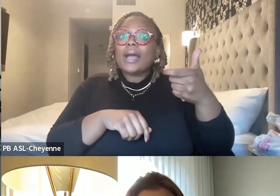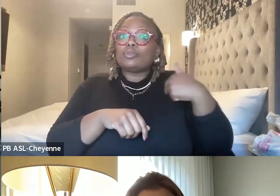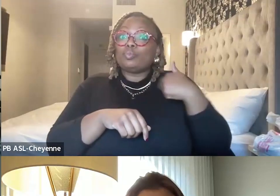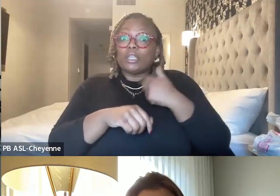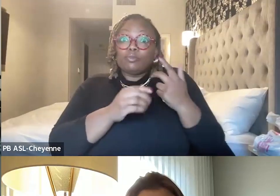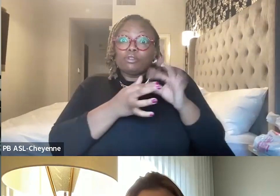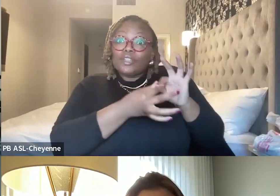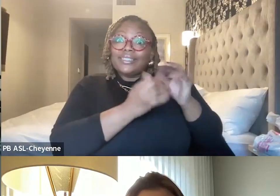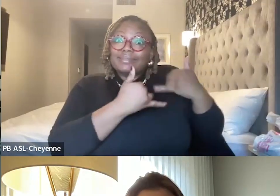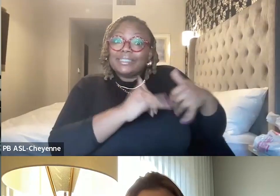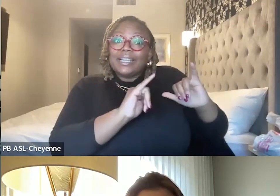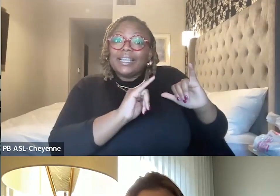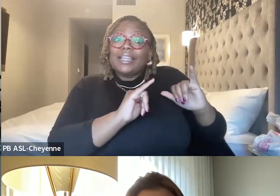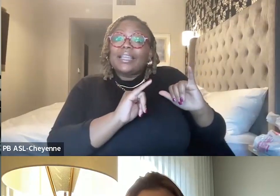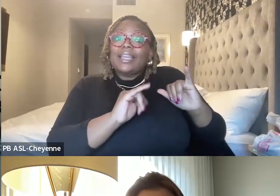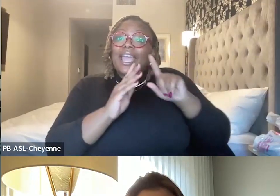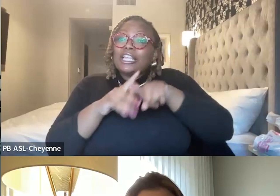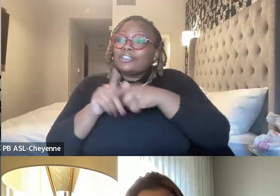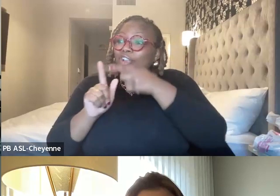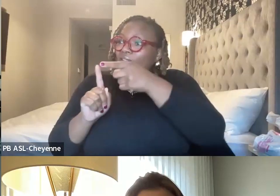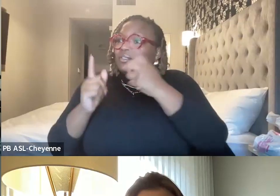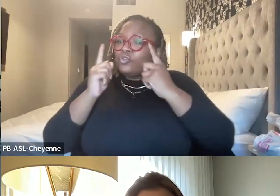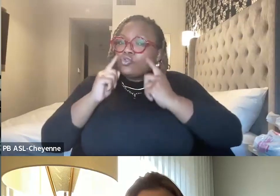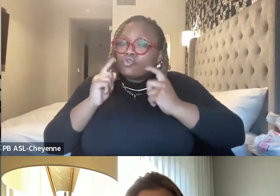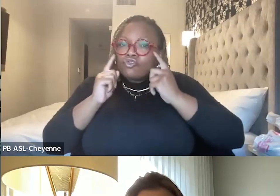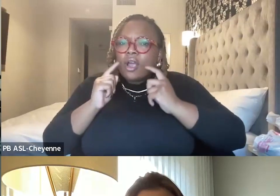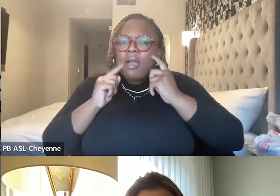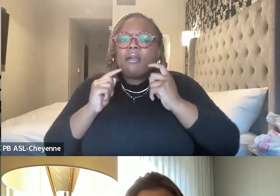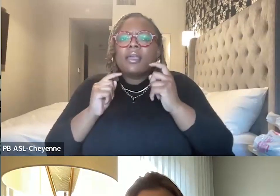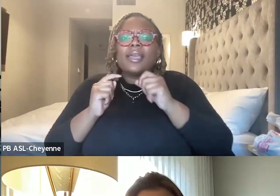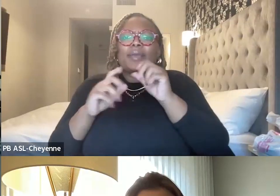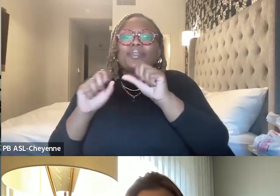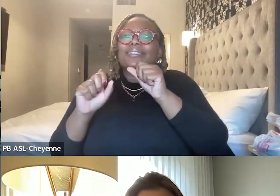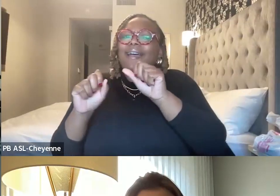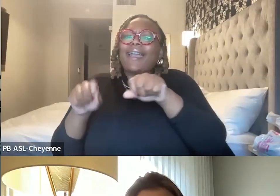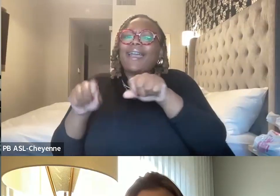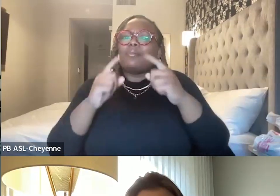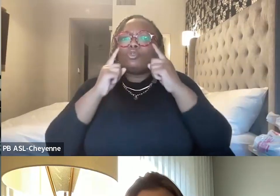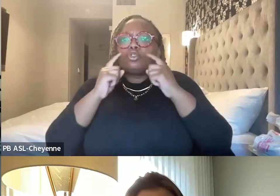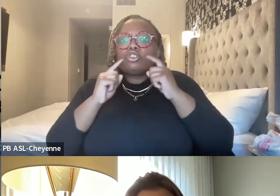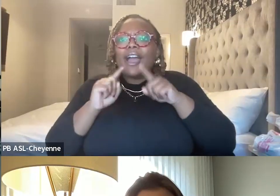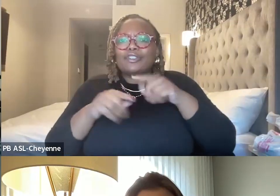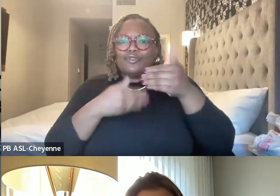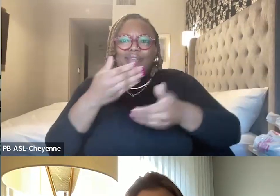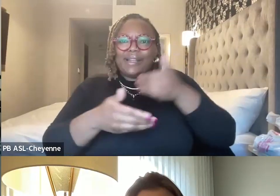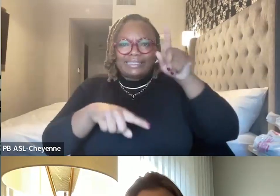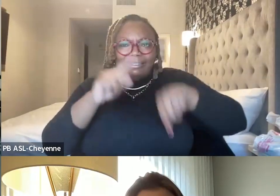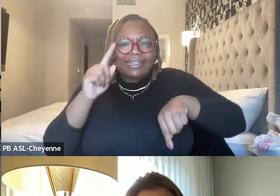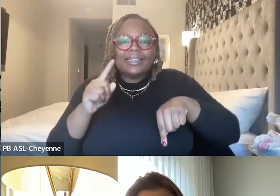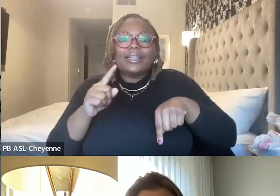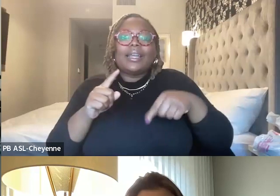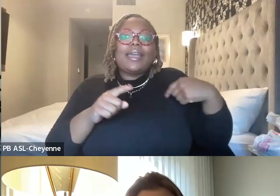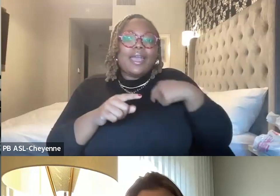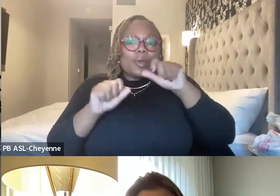together, and he started to cry, and he was not able to cry during the process. And we were